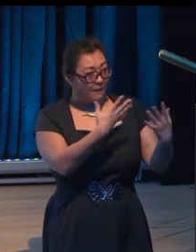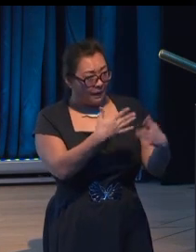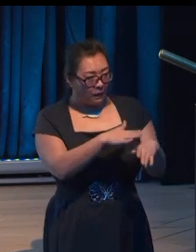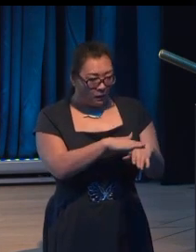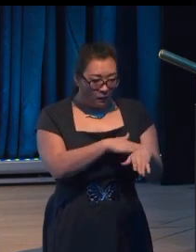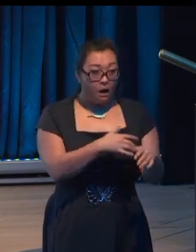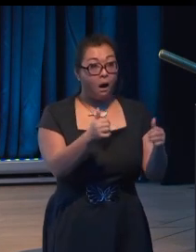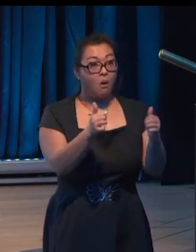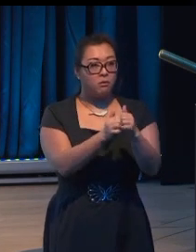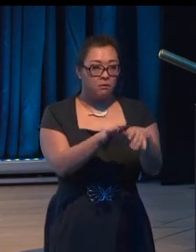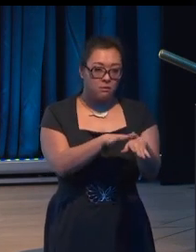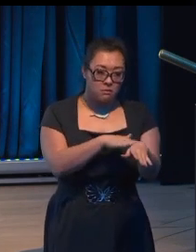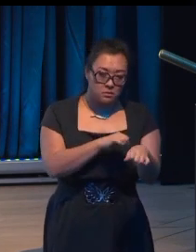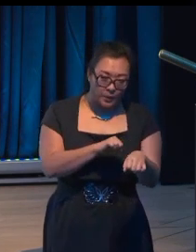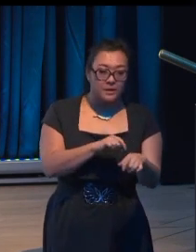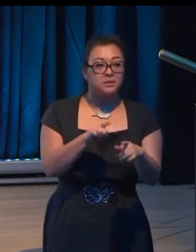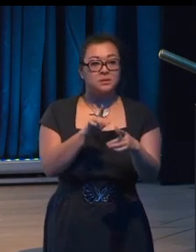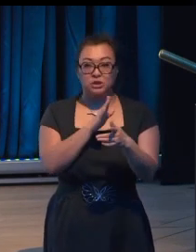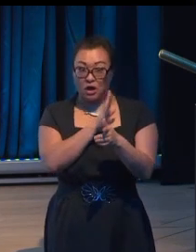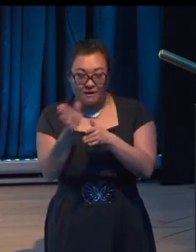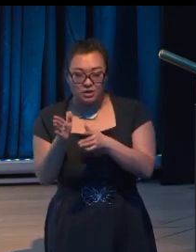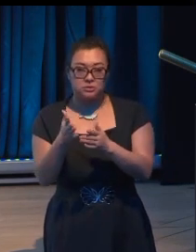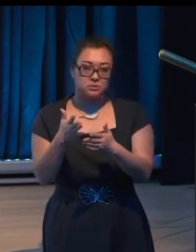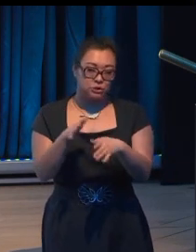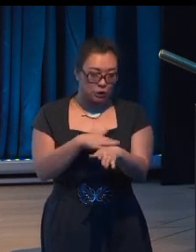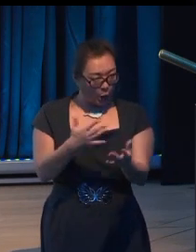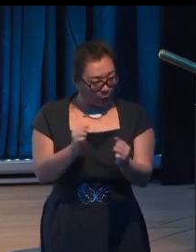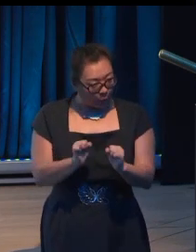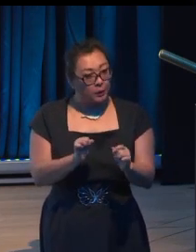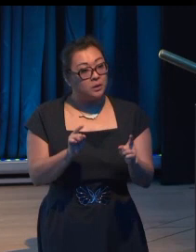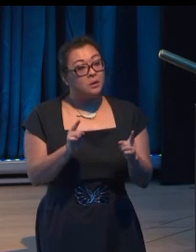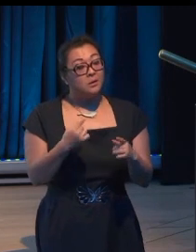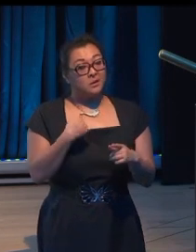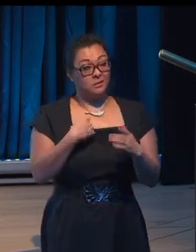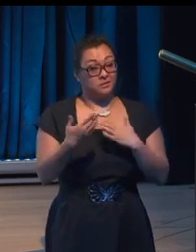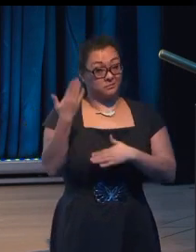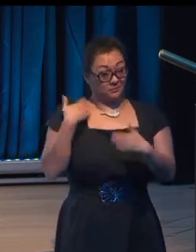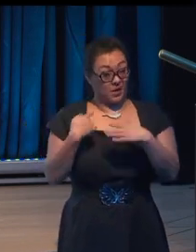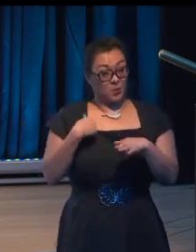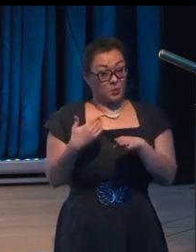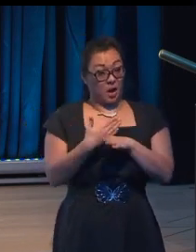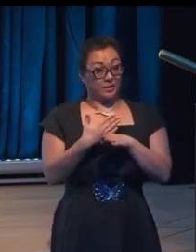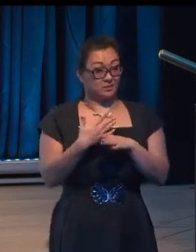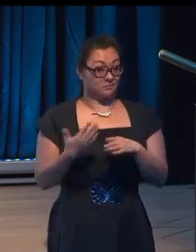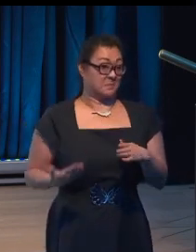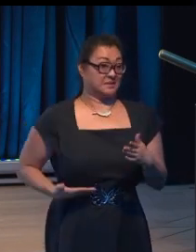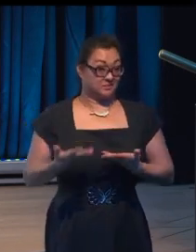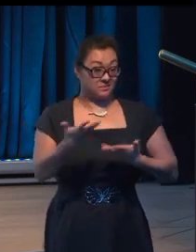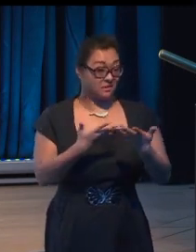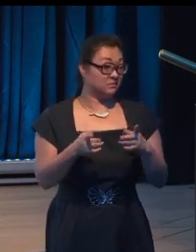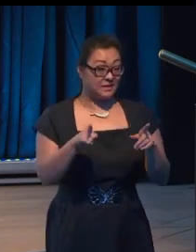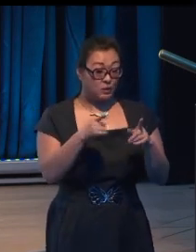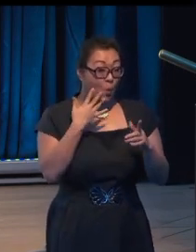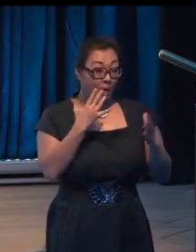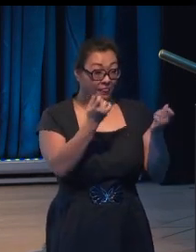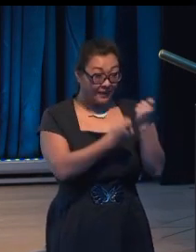to get direction. Speaking from past experience as a business consultant, this is just what happens when you scale any enterprise. The